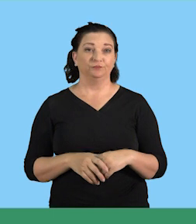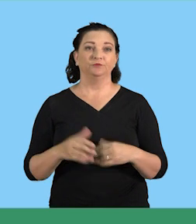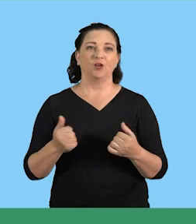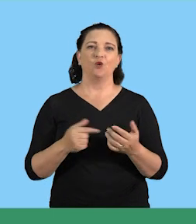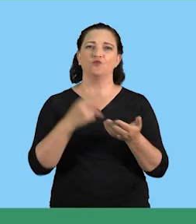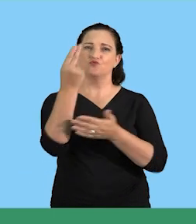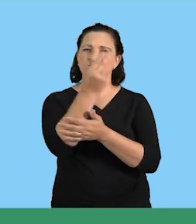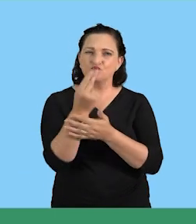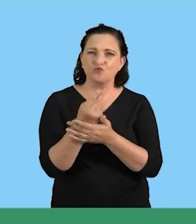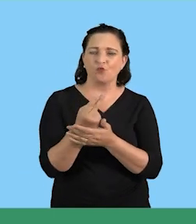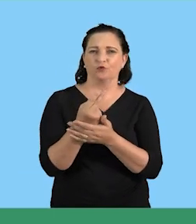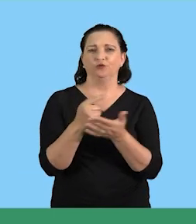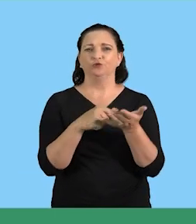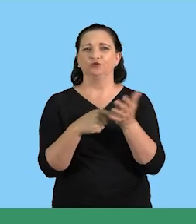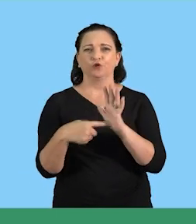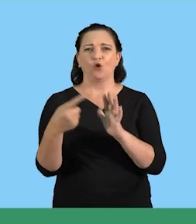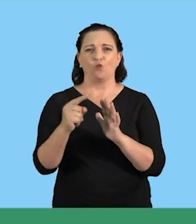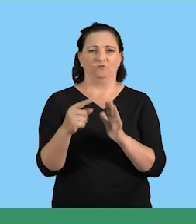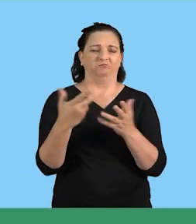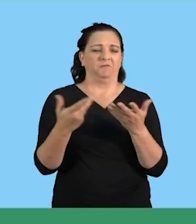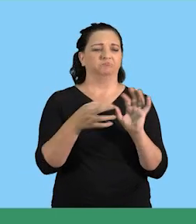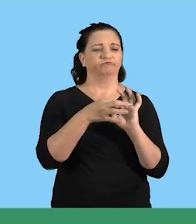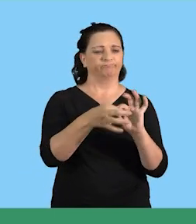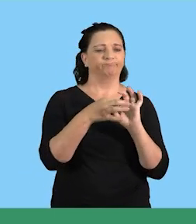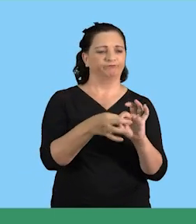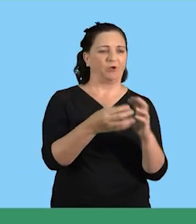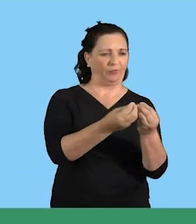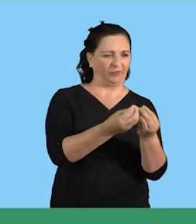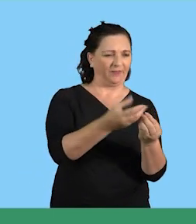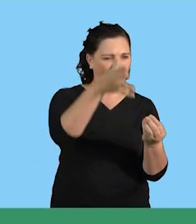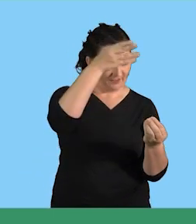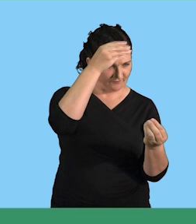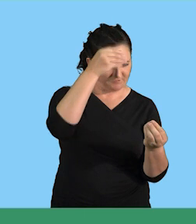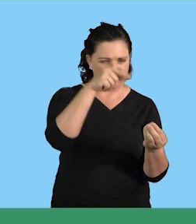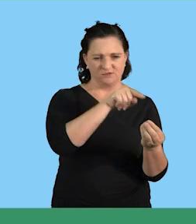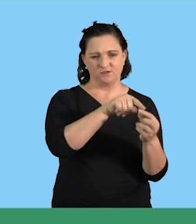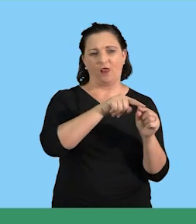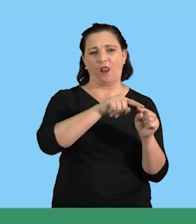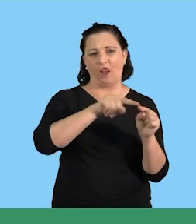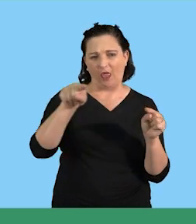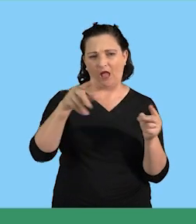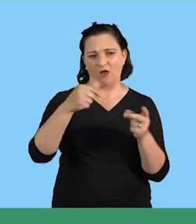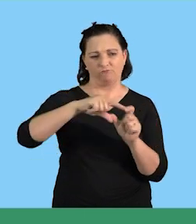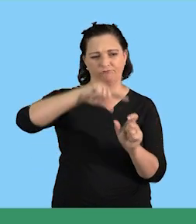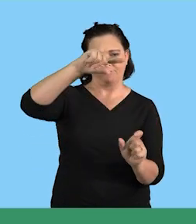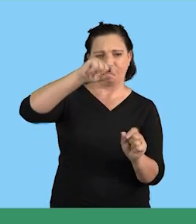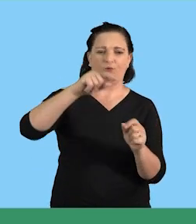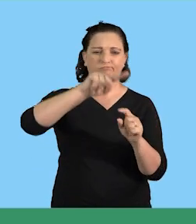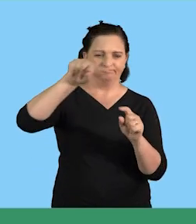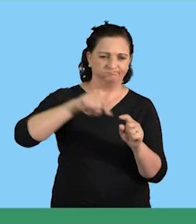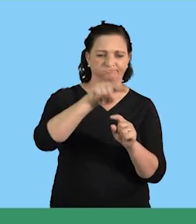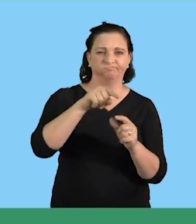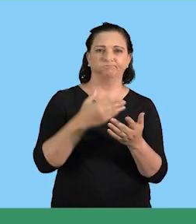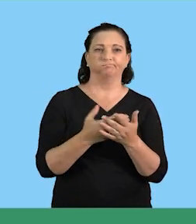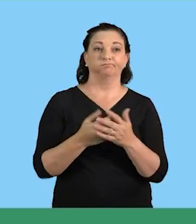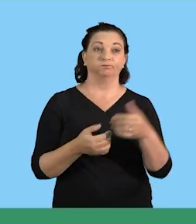drawing showing a relationship between two set of variables by means of a line, curve, or